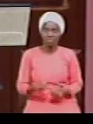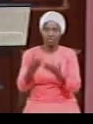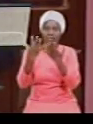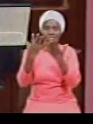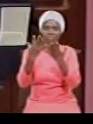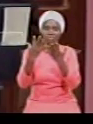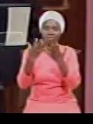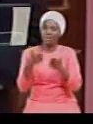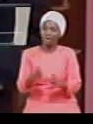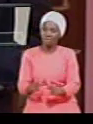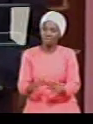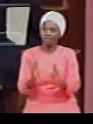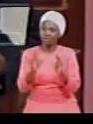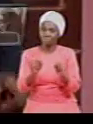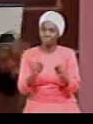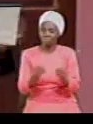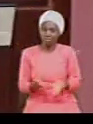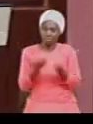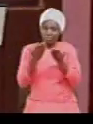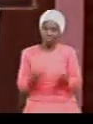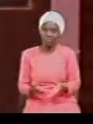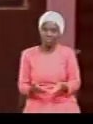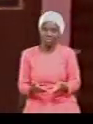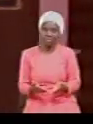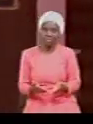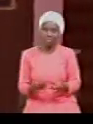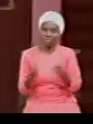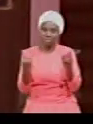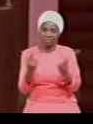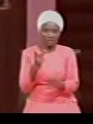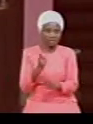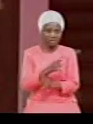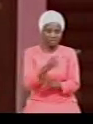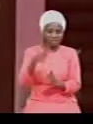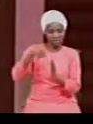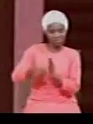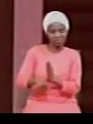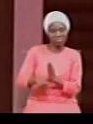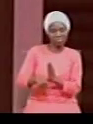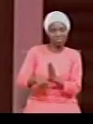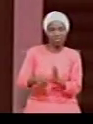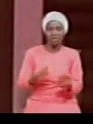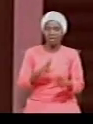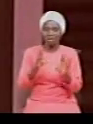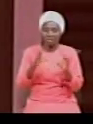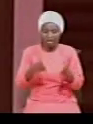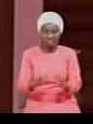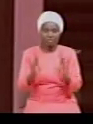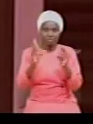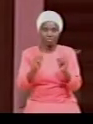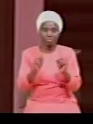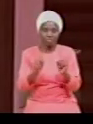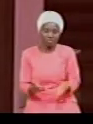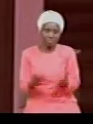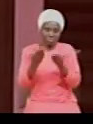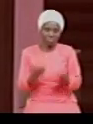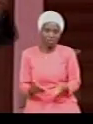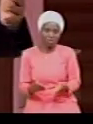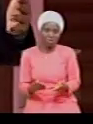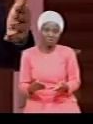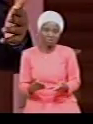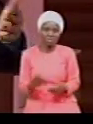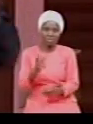sacrifice. Let no weight keep you down. Let no weight hold you back.